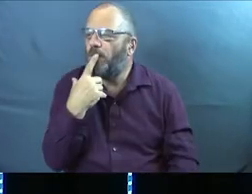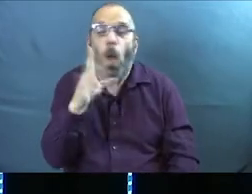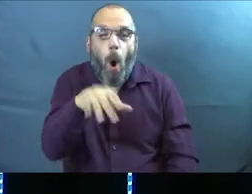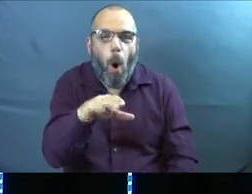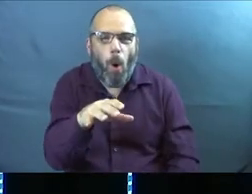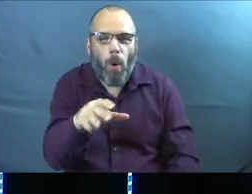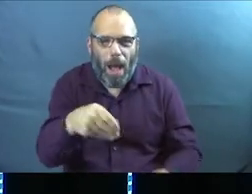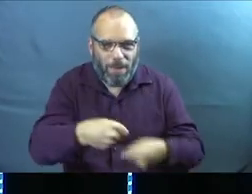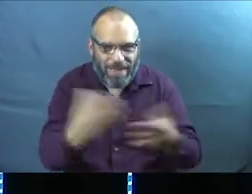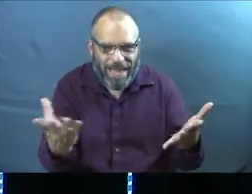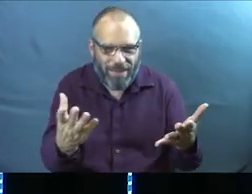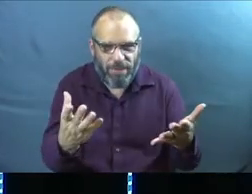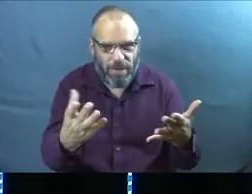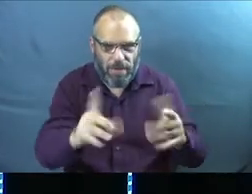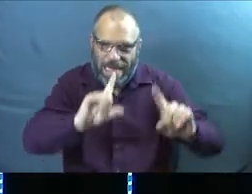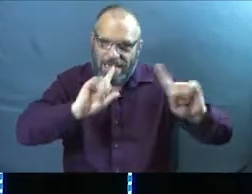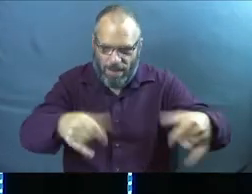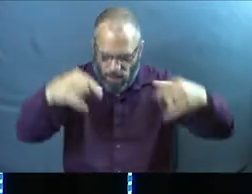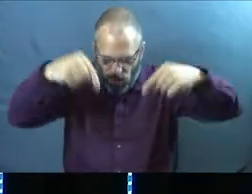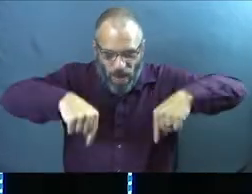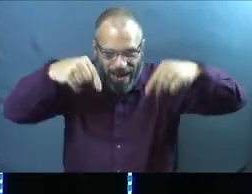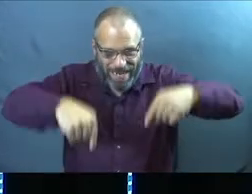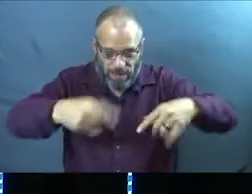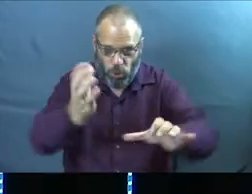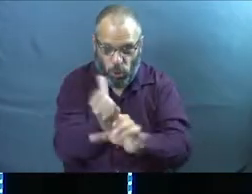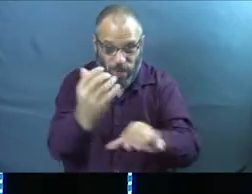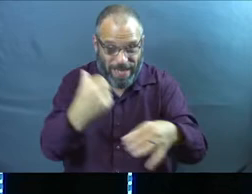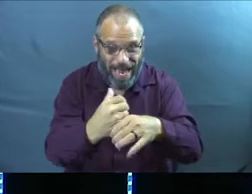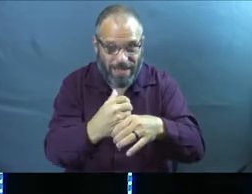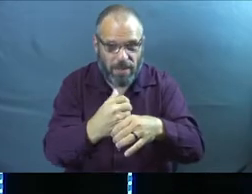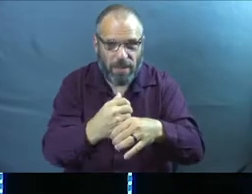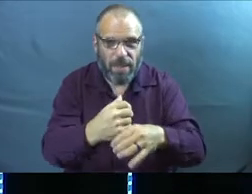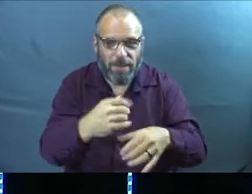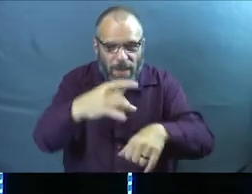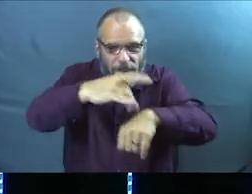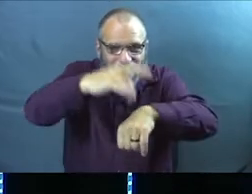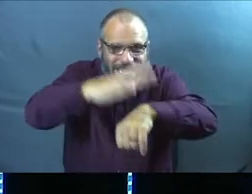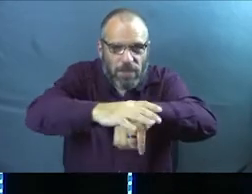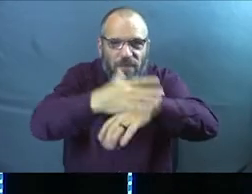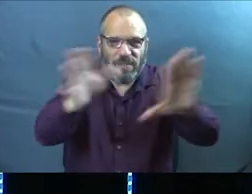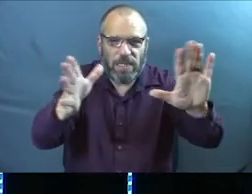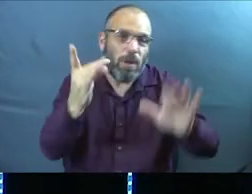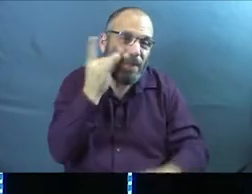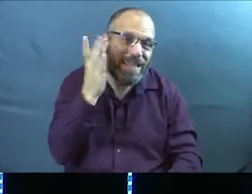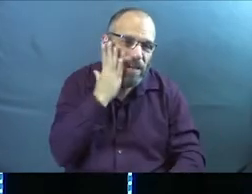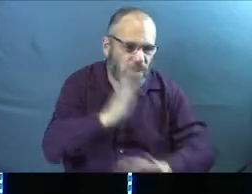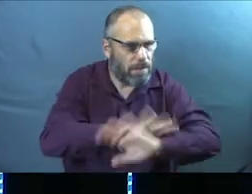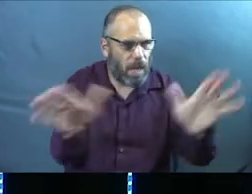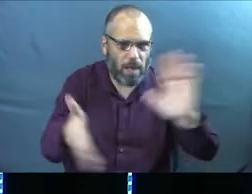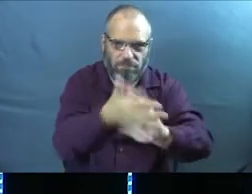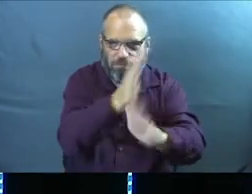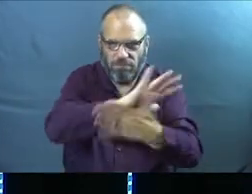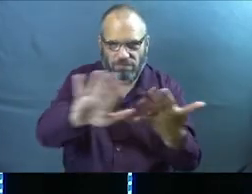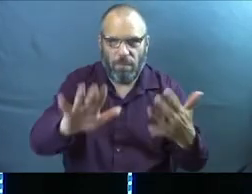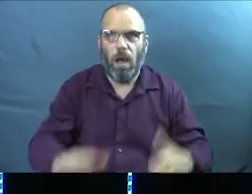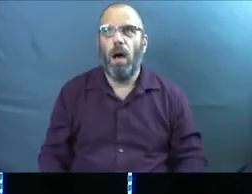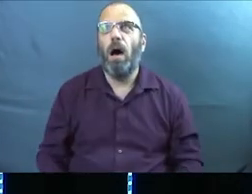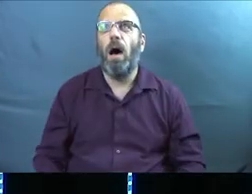going to issue an omnipotent command right here into creation. Mosquitoes, done.